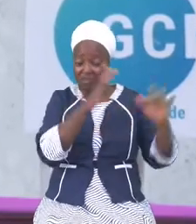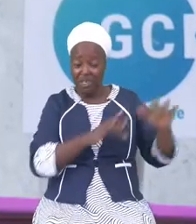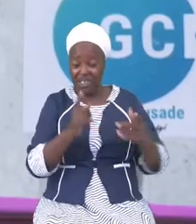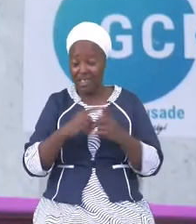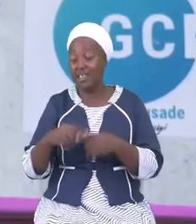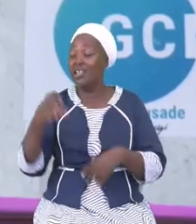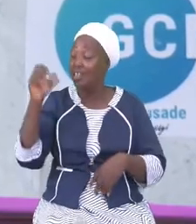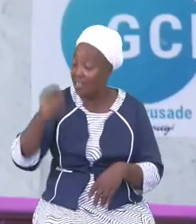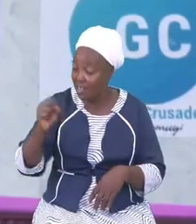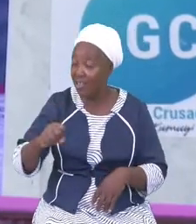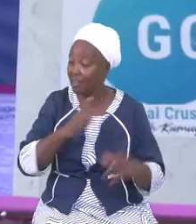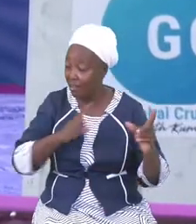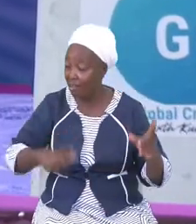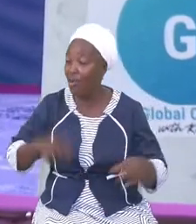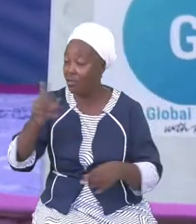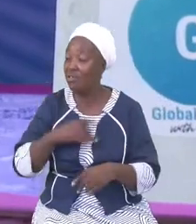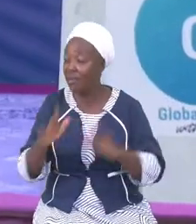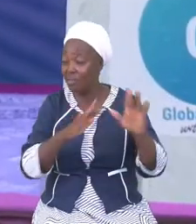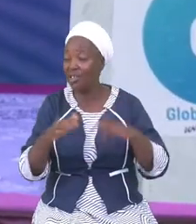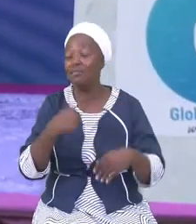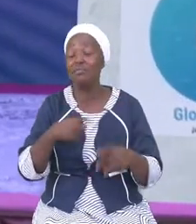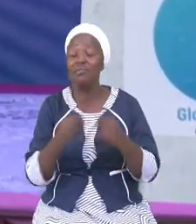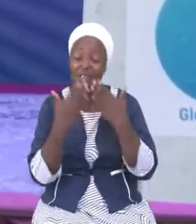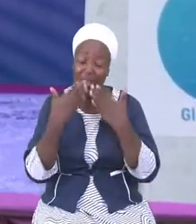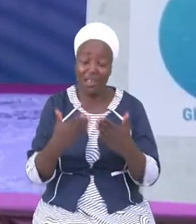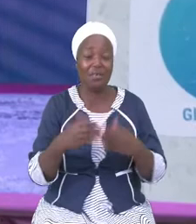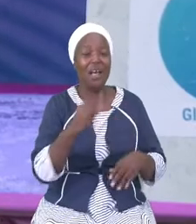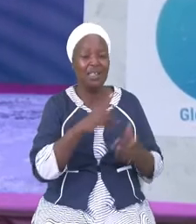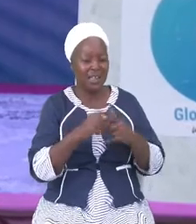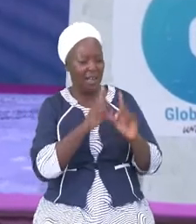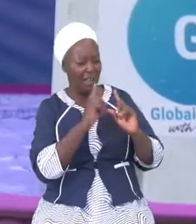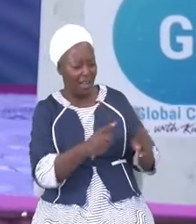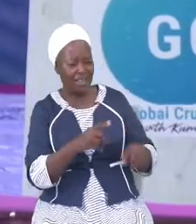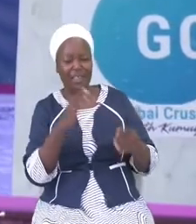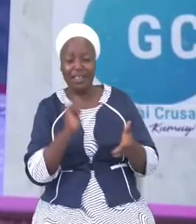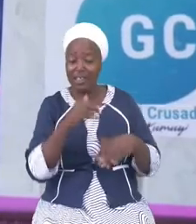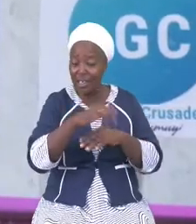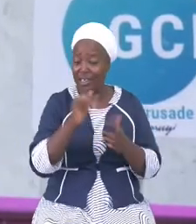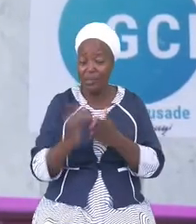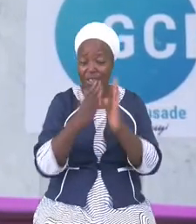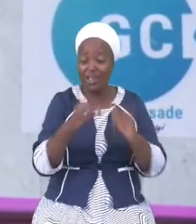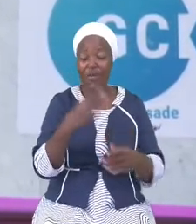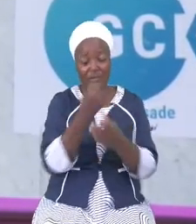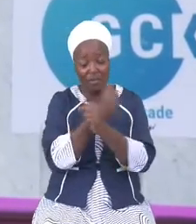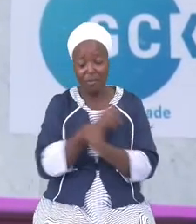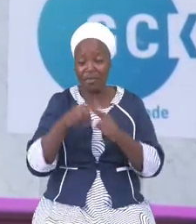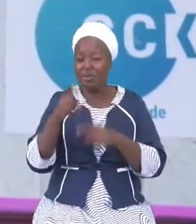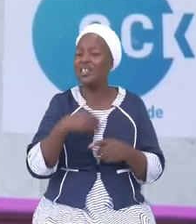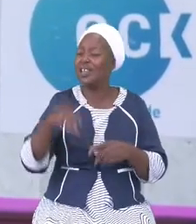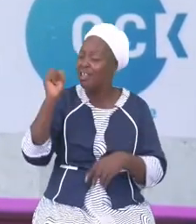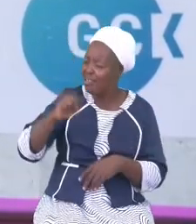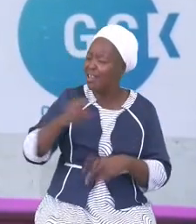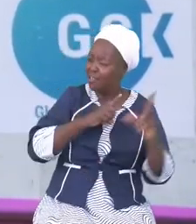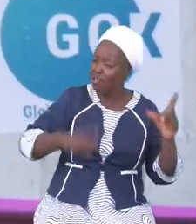He sends the messenger of compassion, you say, yes, Lord, he'll answer your prayer. He sends the messenger of love, and you say,